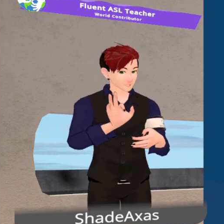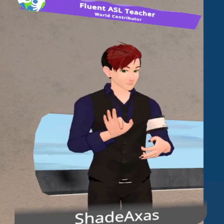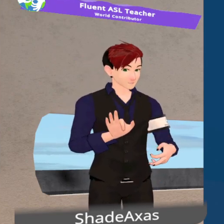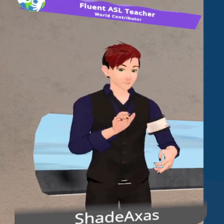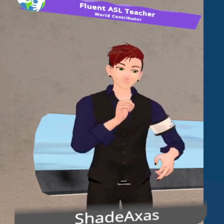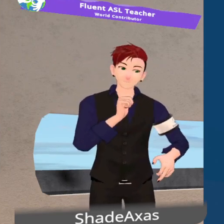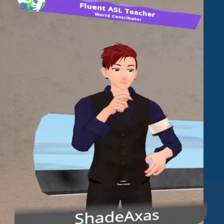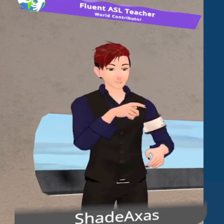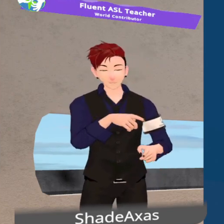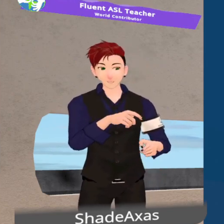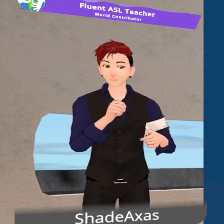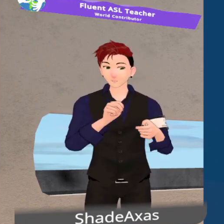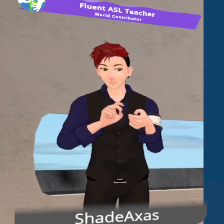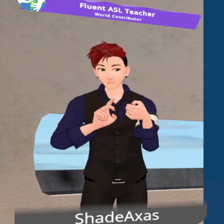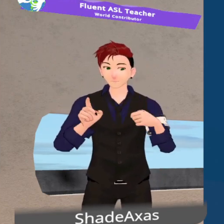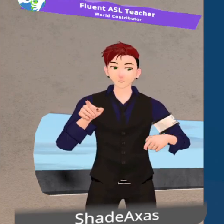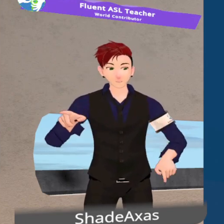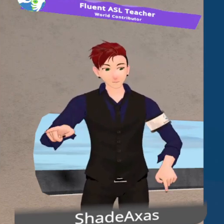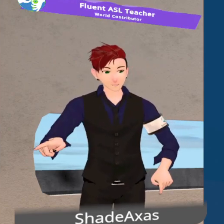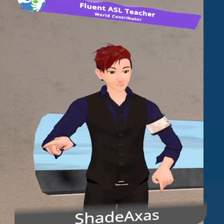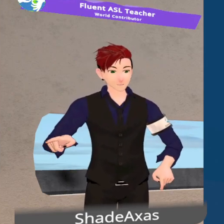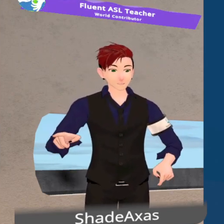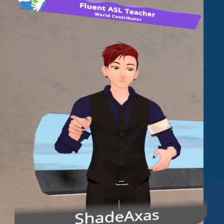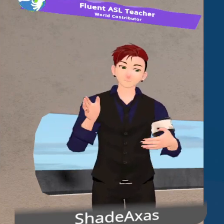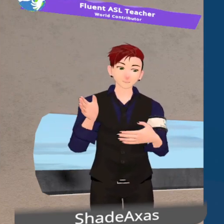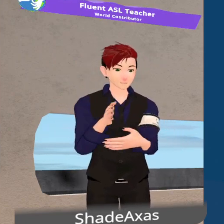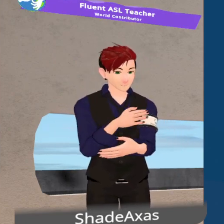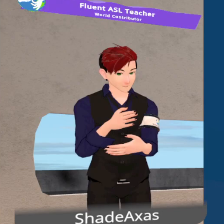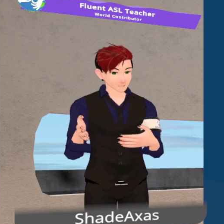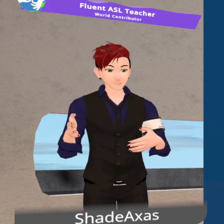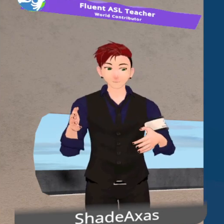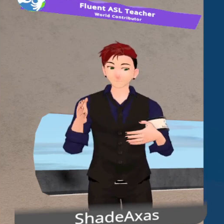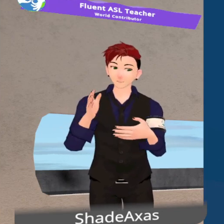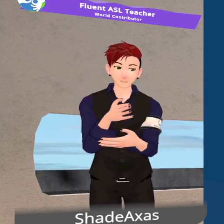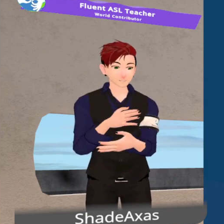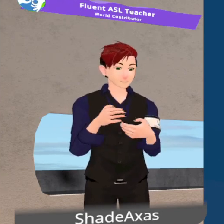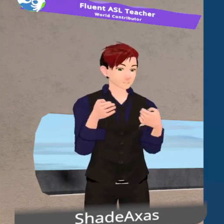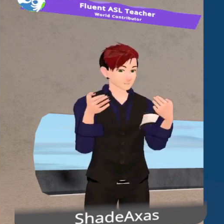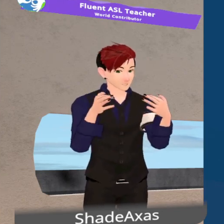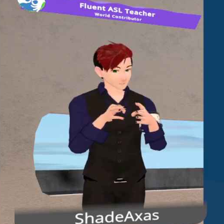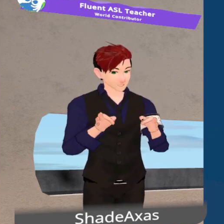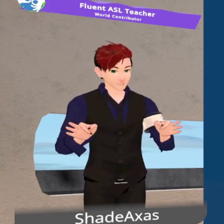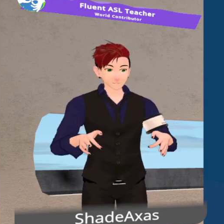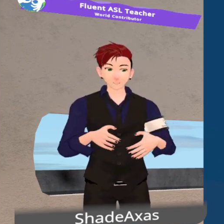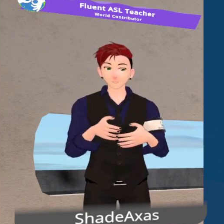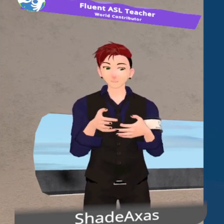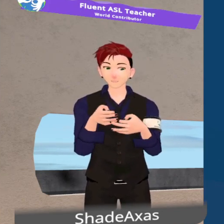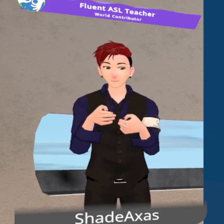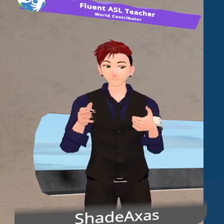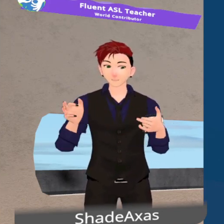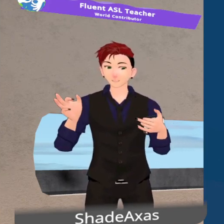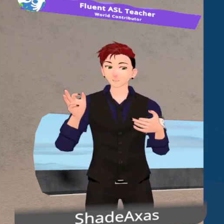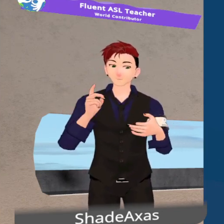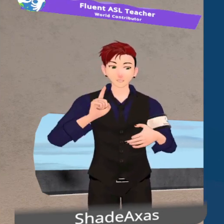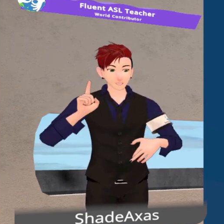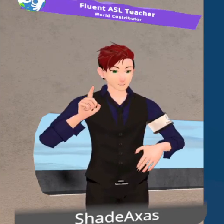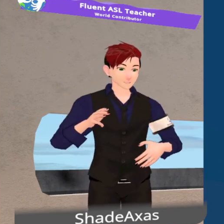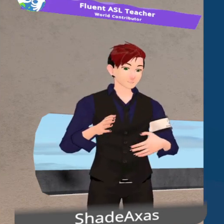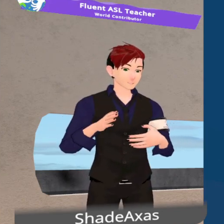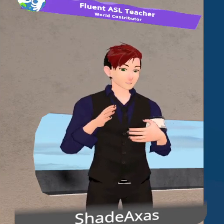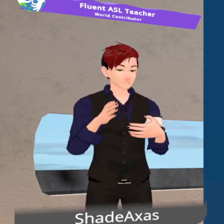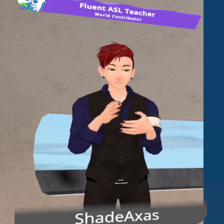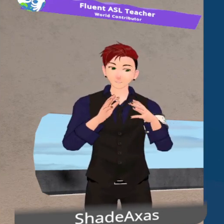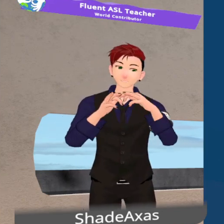not binary. It is not one or the other. It is a spectrum. There's a spectrum of sign skills. There's a spectrum